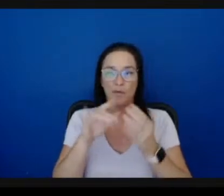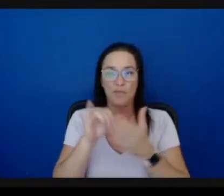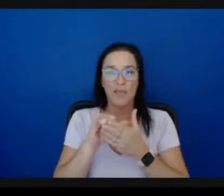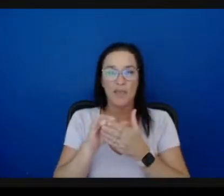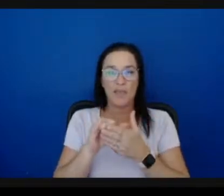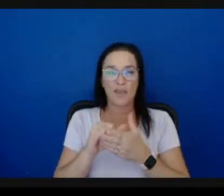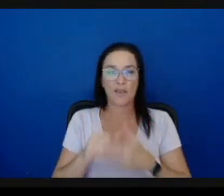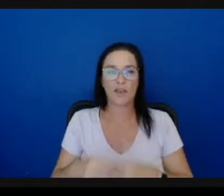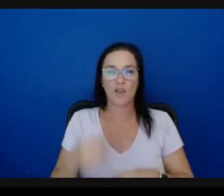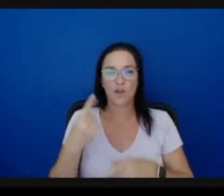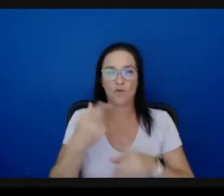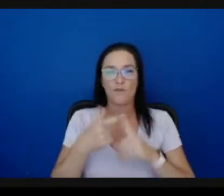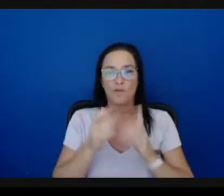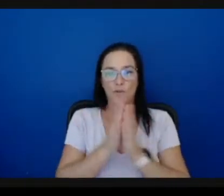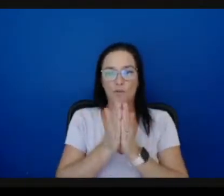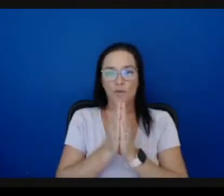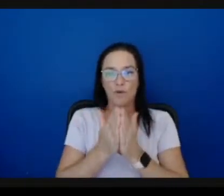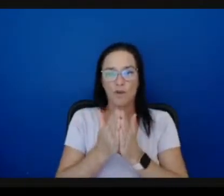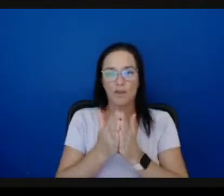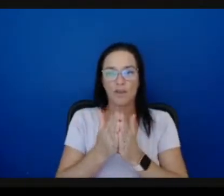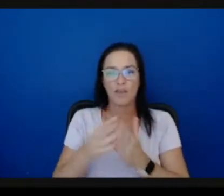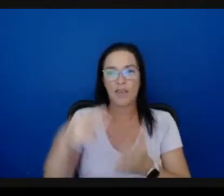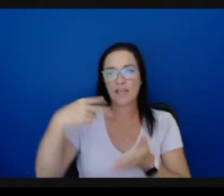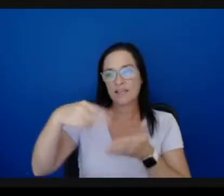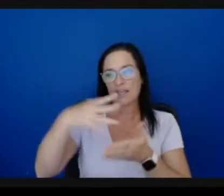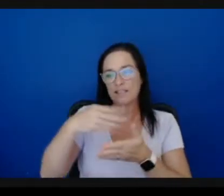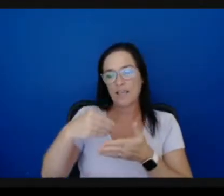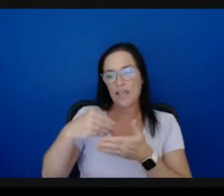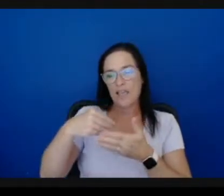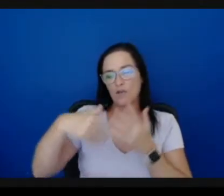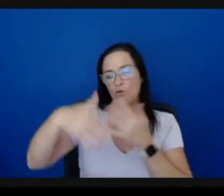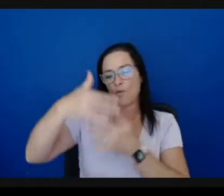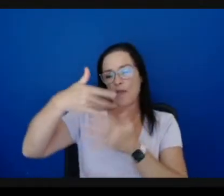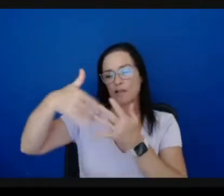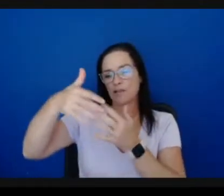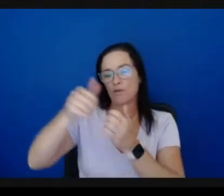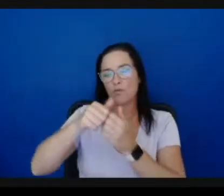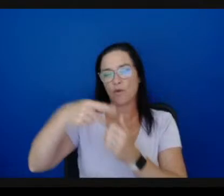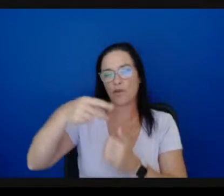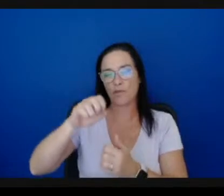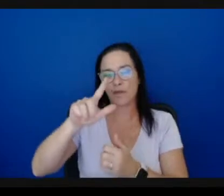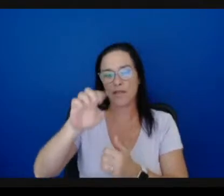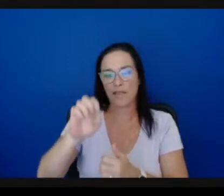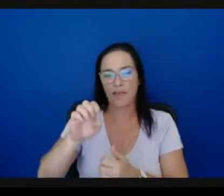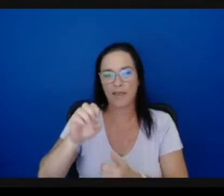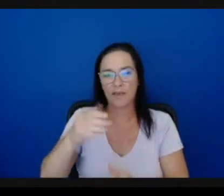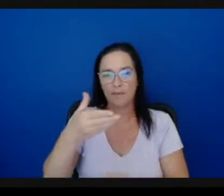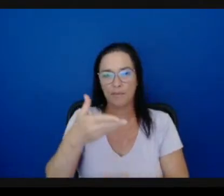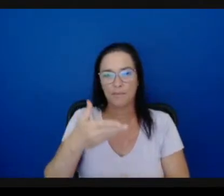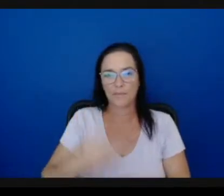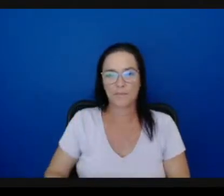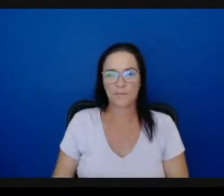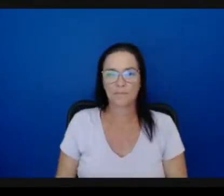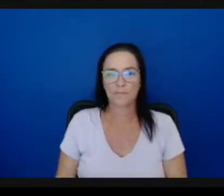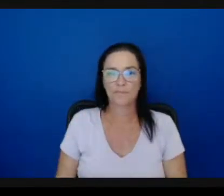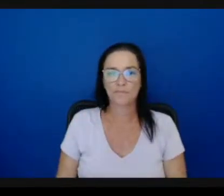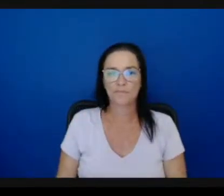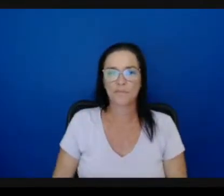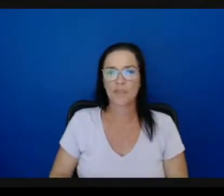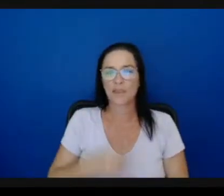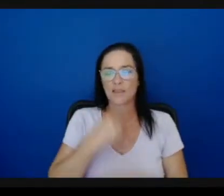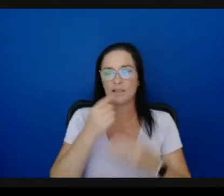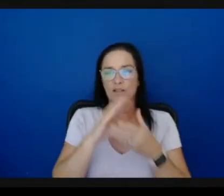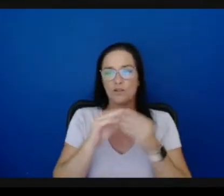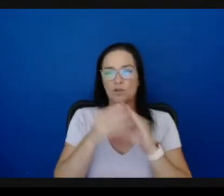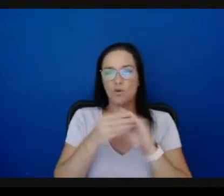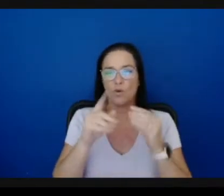that I have, Dancing, Romancing with Pele by Gordon Morse. Tells a story of landing in